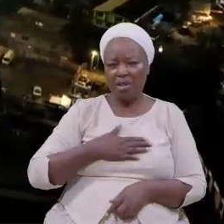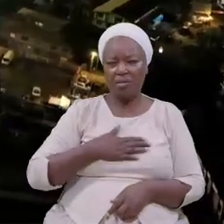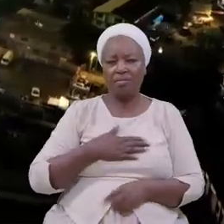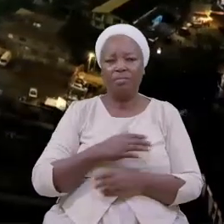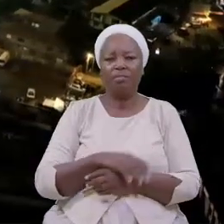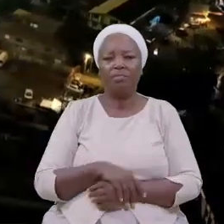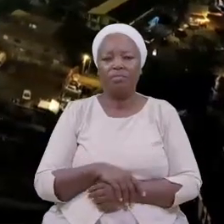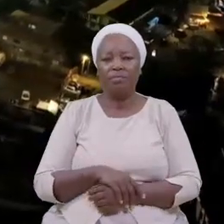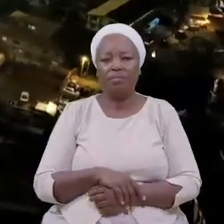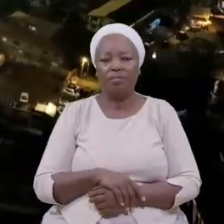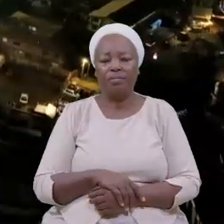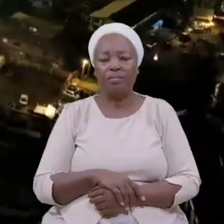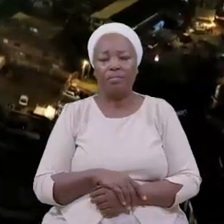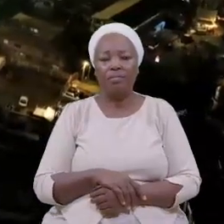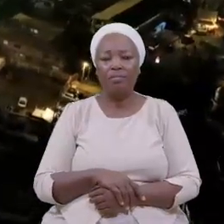there.